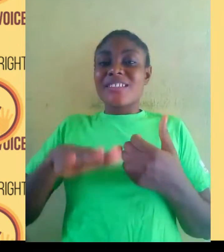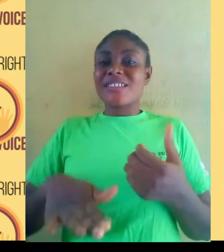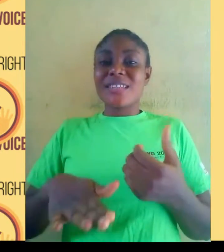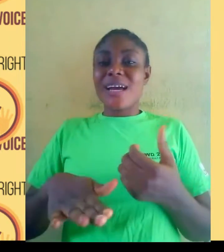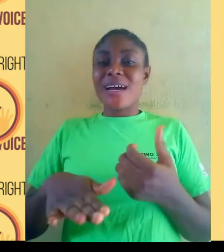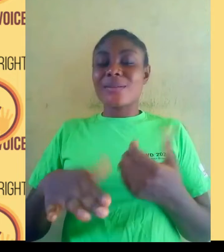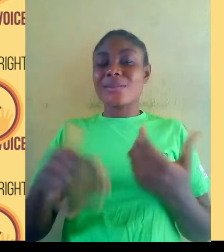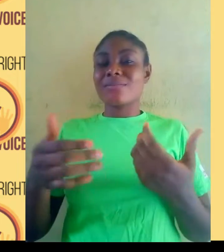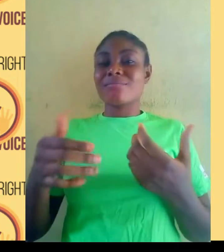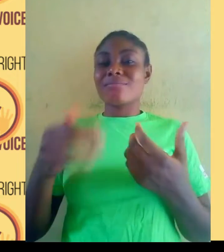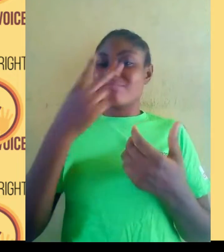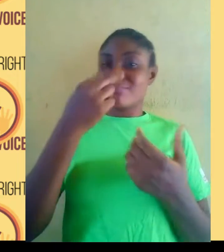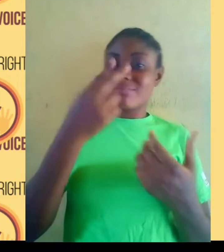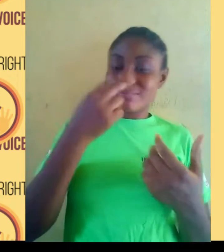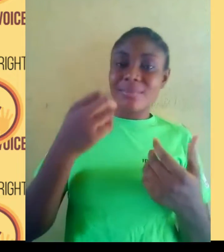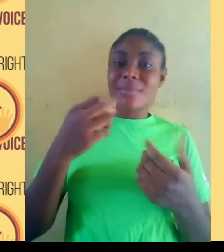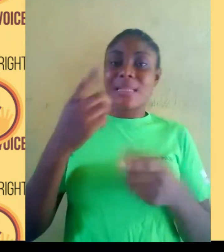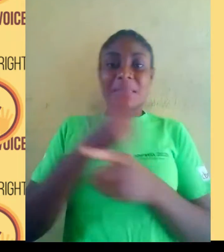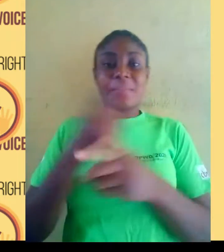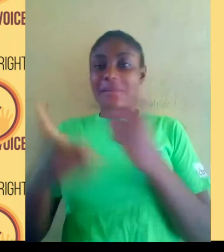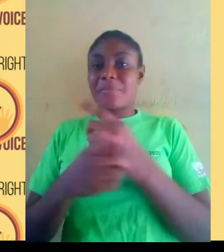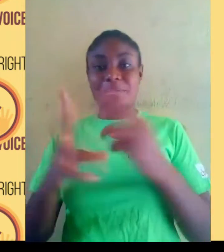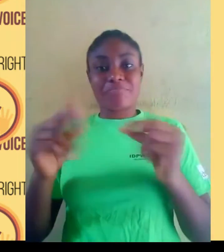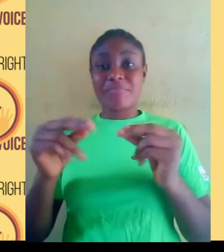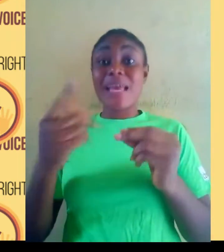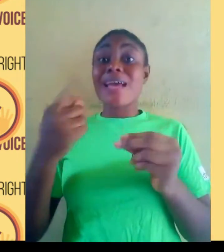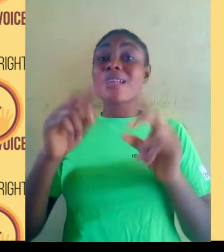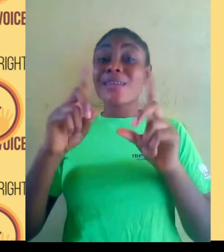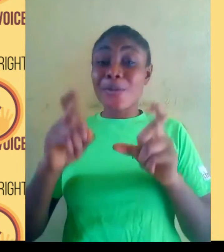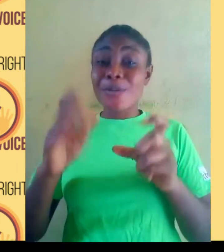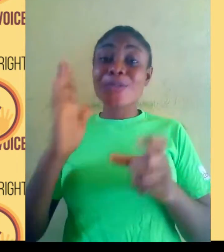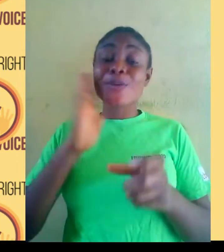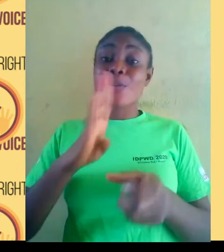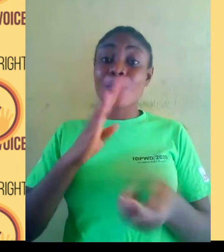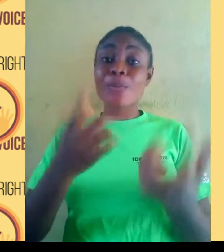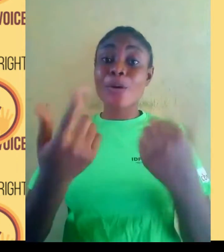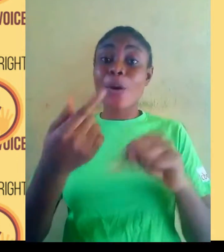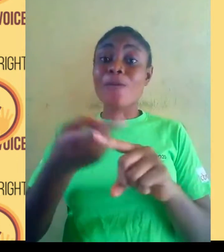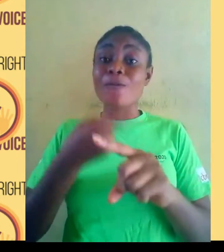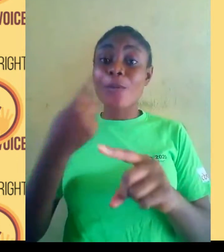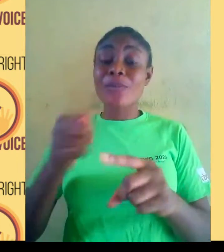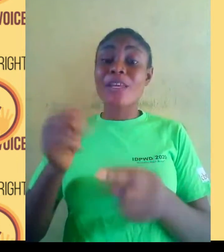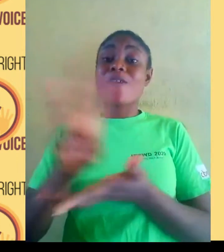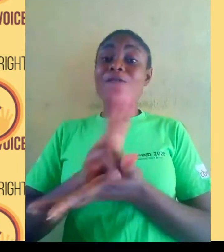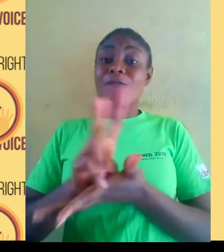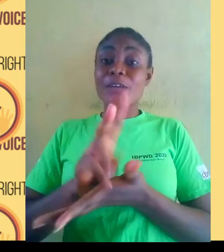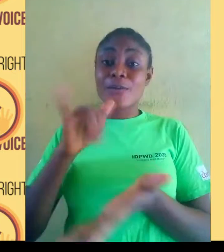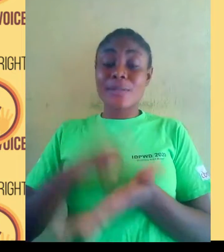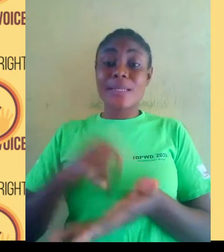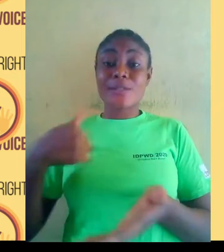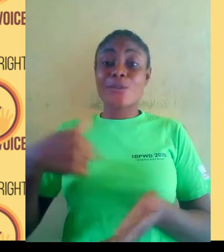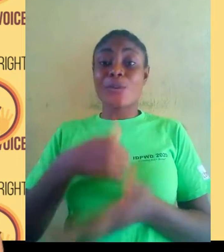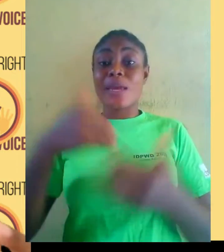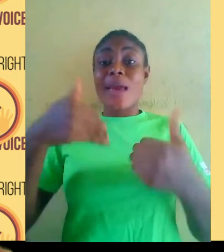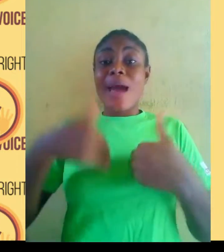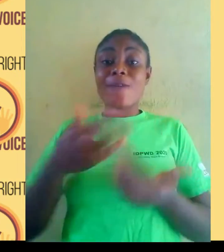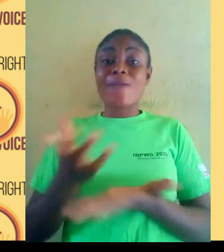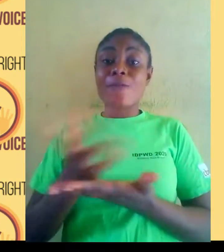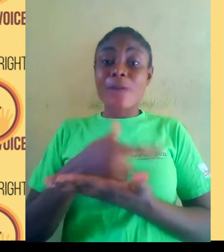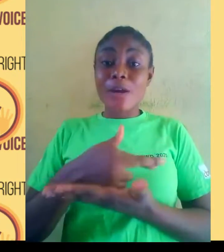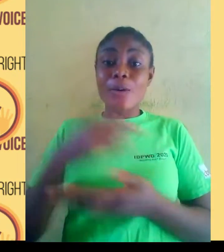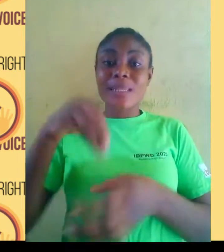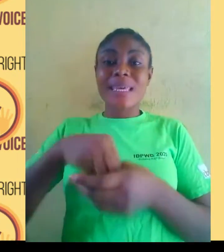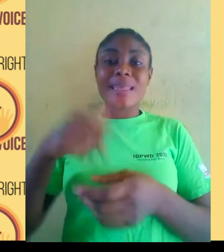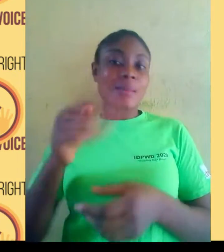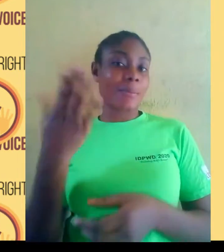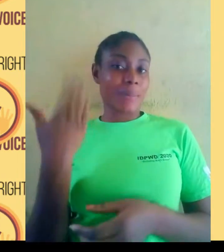like a very childish, quiz activity. The questions are going to be coming from the videos that we have recorded